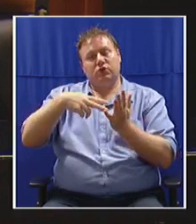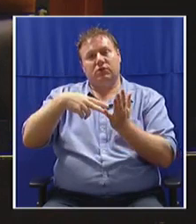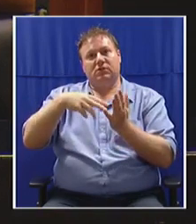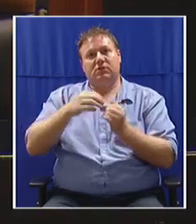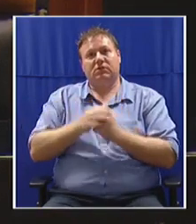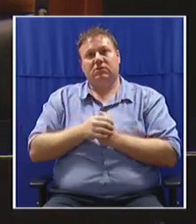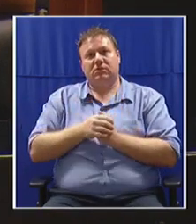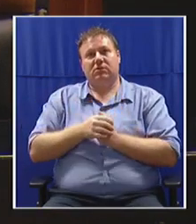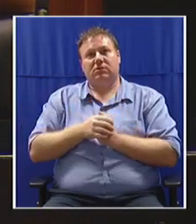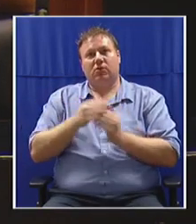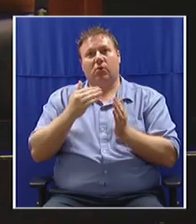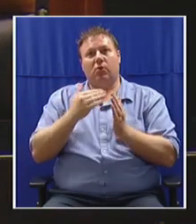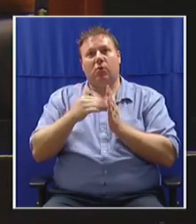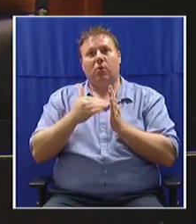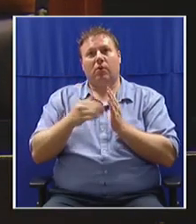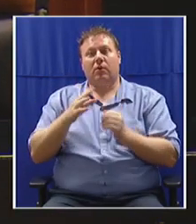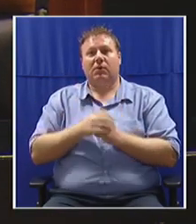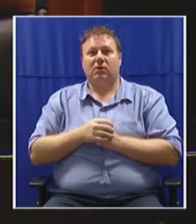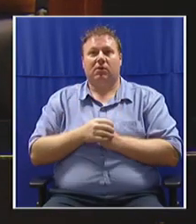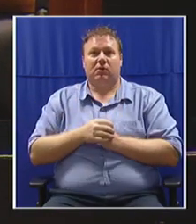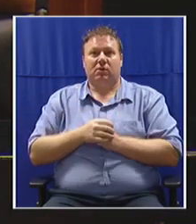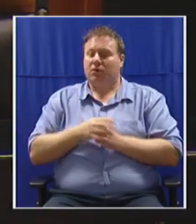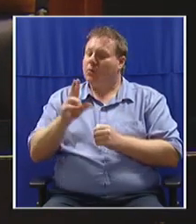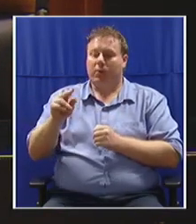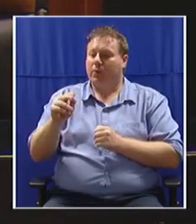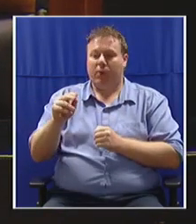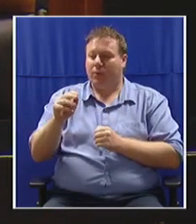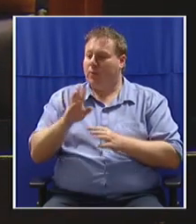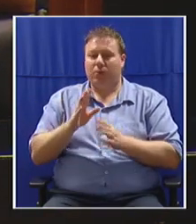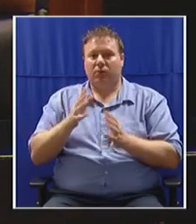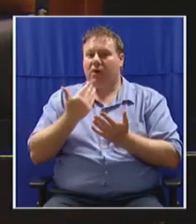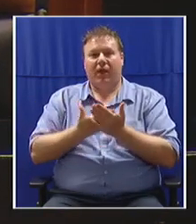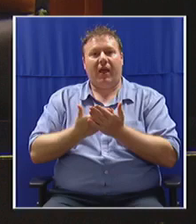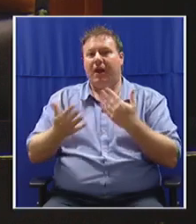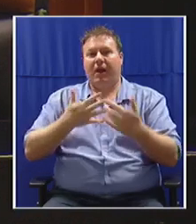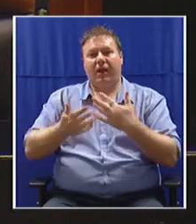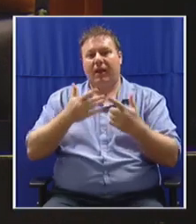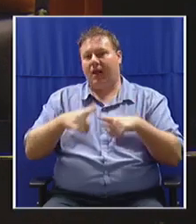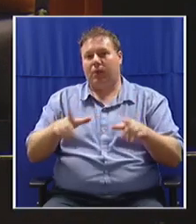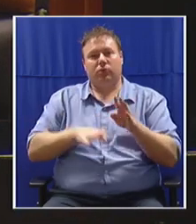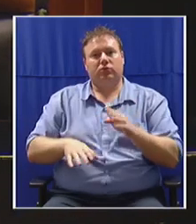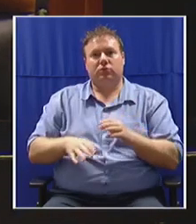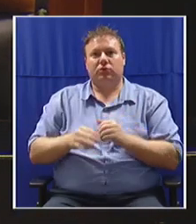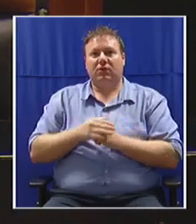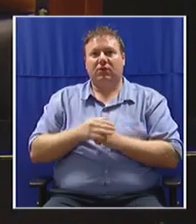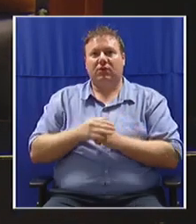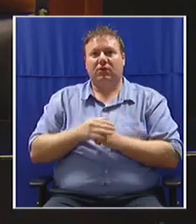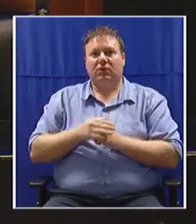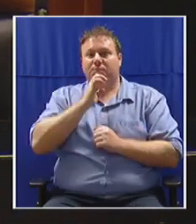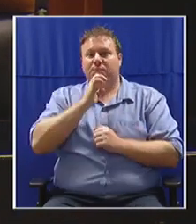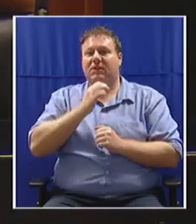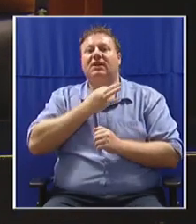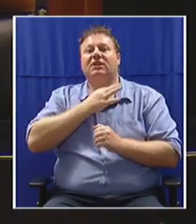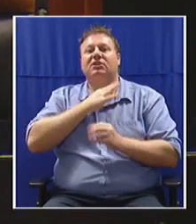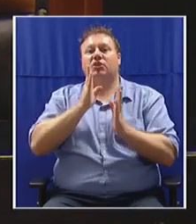No, Honourable members, no, the Chief Whip was perfectly in order. It can be moved in any language. not necessarily in the English written on the order